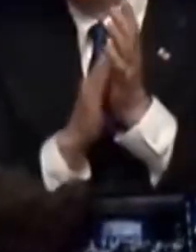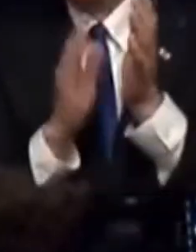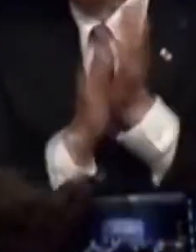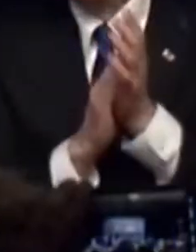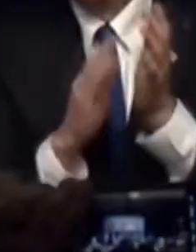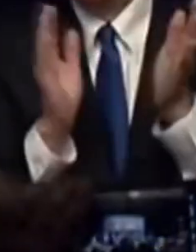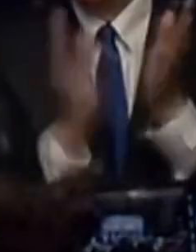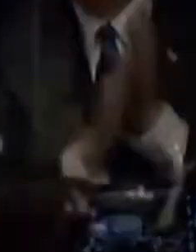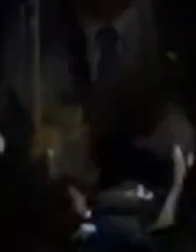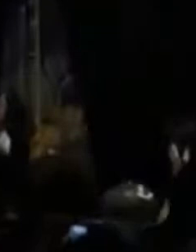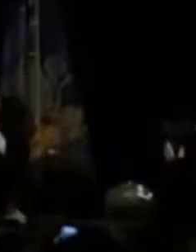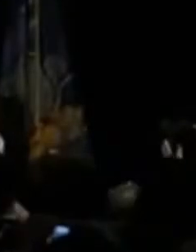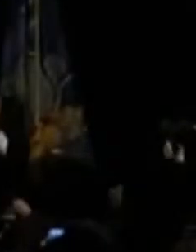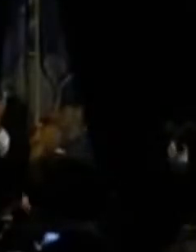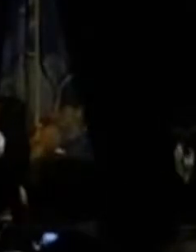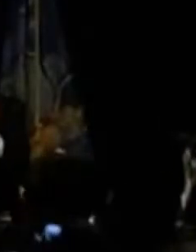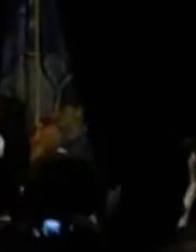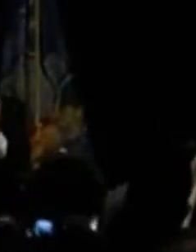Welcome to New York.